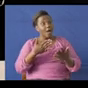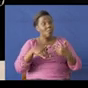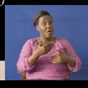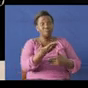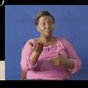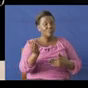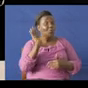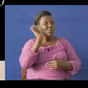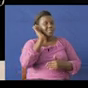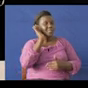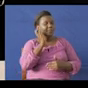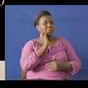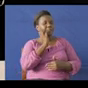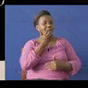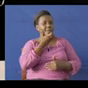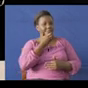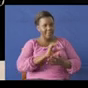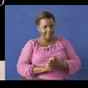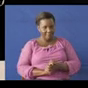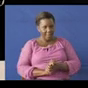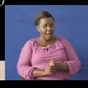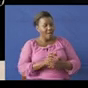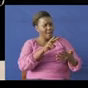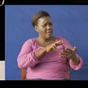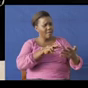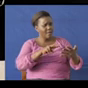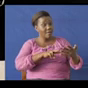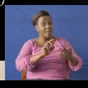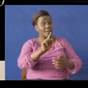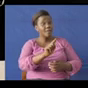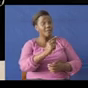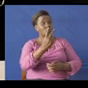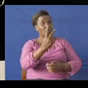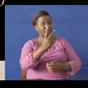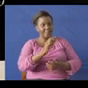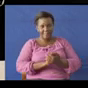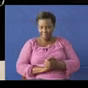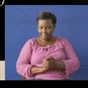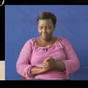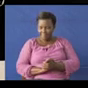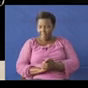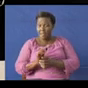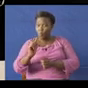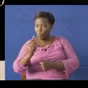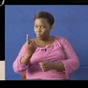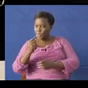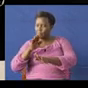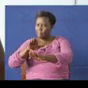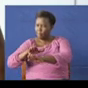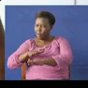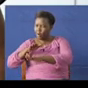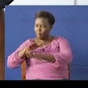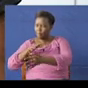you to listen carefully because I'll read this passage twice. I'll read the passage